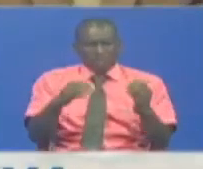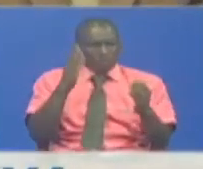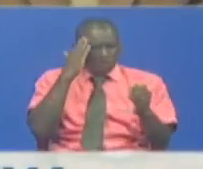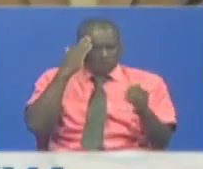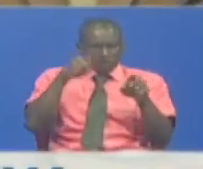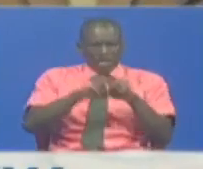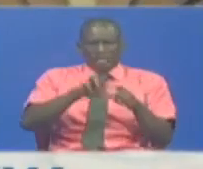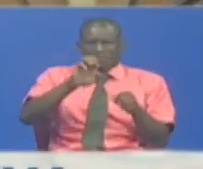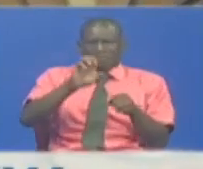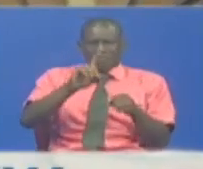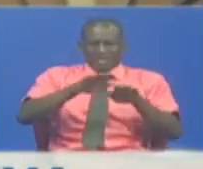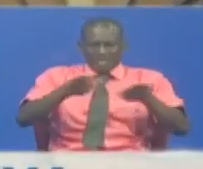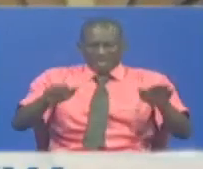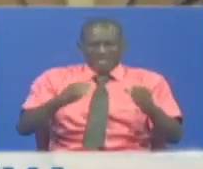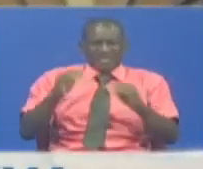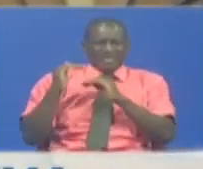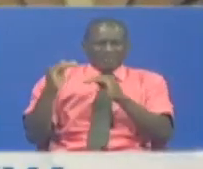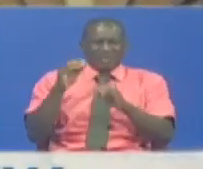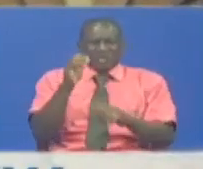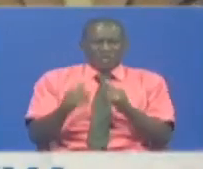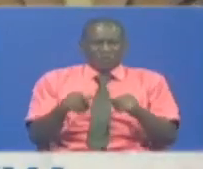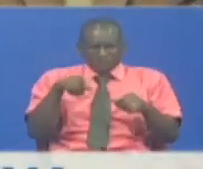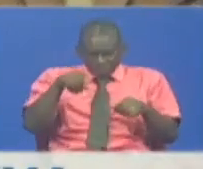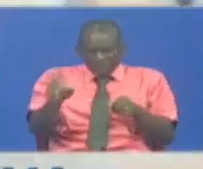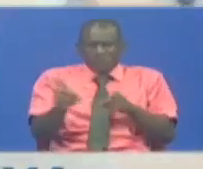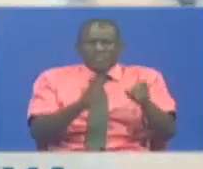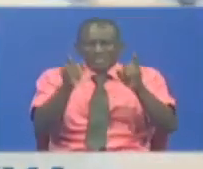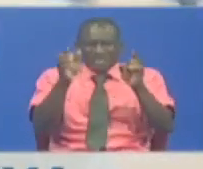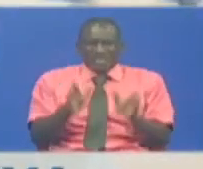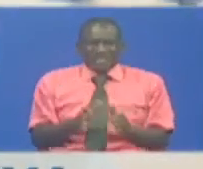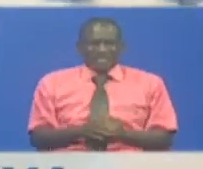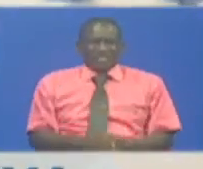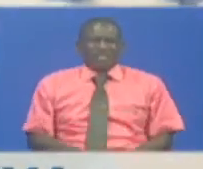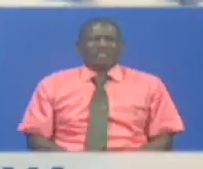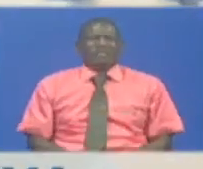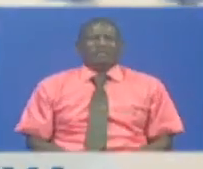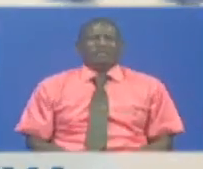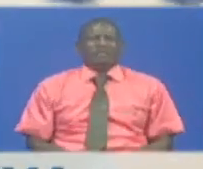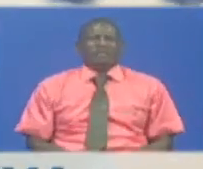Midland Limited, in which he was a director.